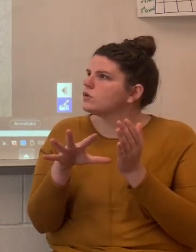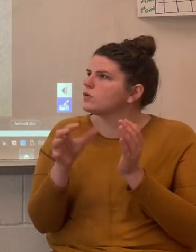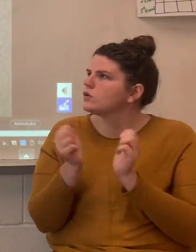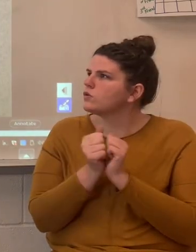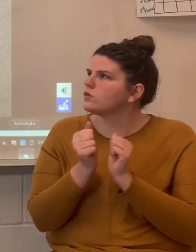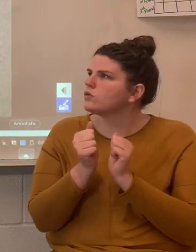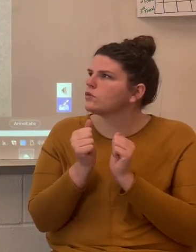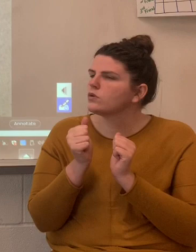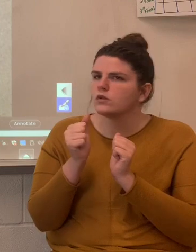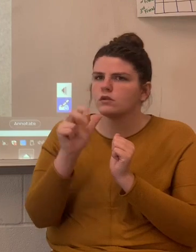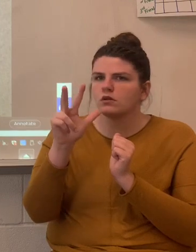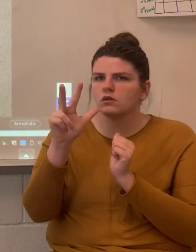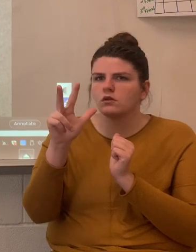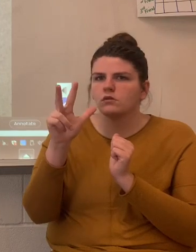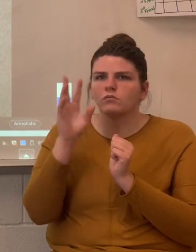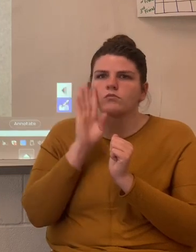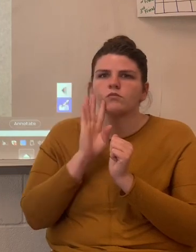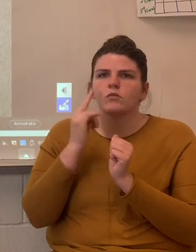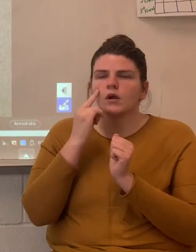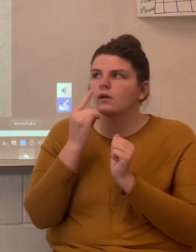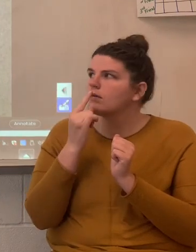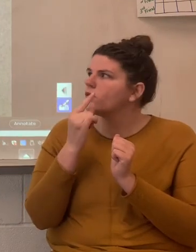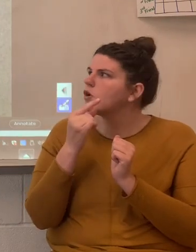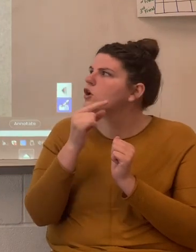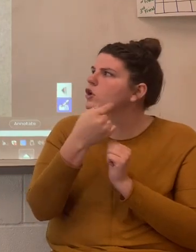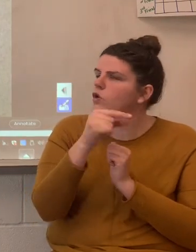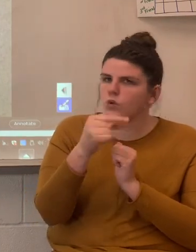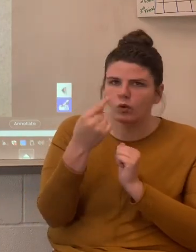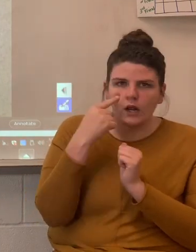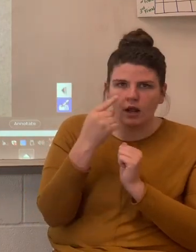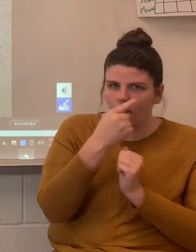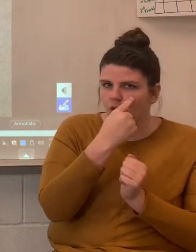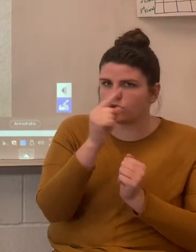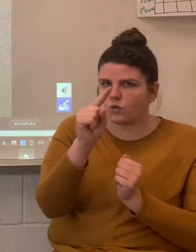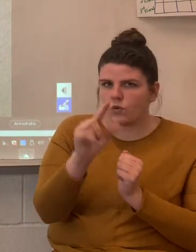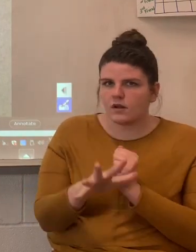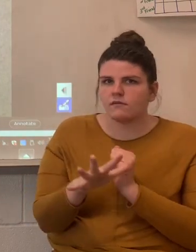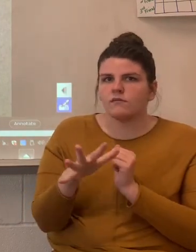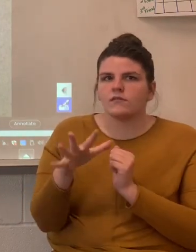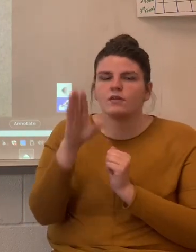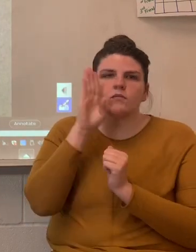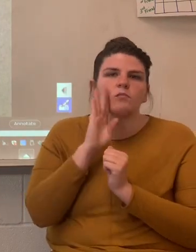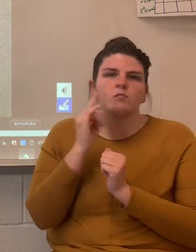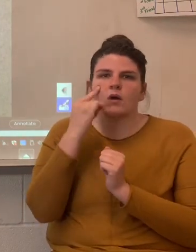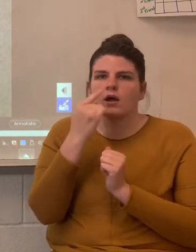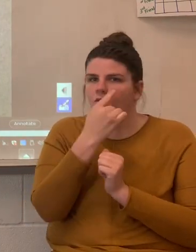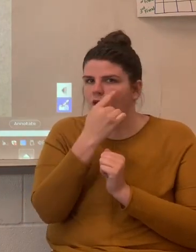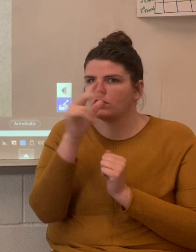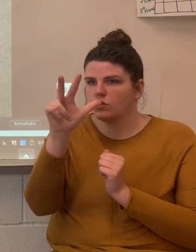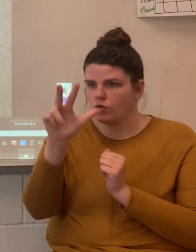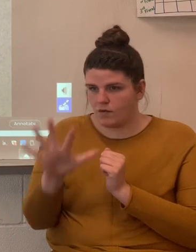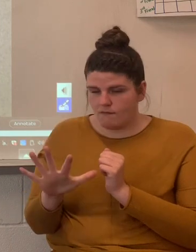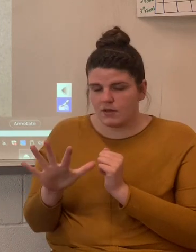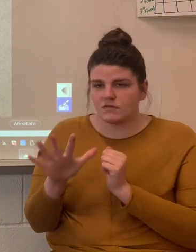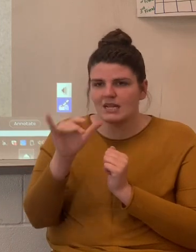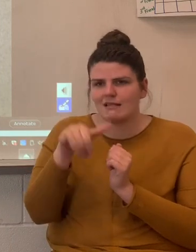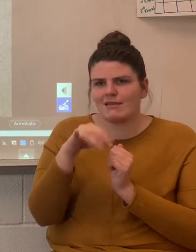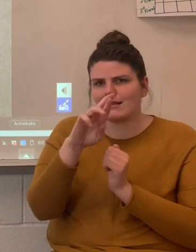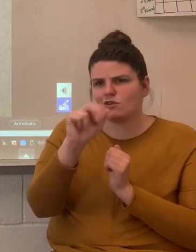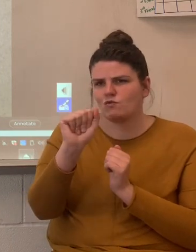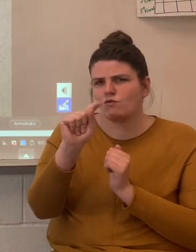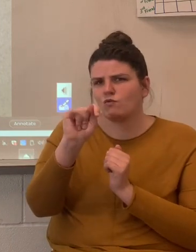I said that backwards? Yes. Oh, green eyes is 1/5, brown eyes is 3/5. Okay, so this is a ratio, which just means